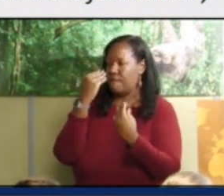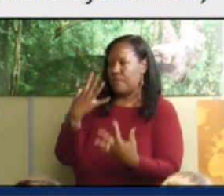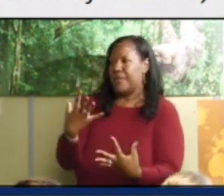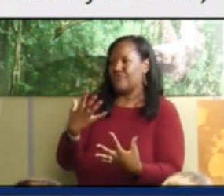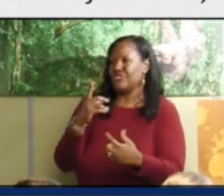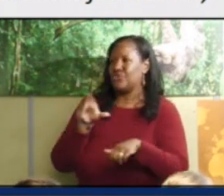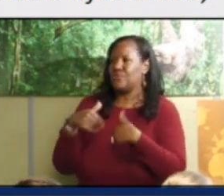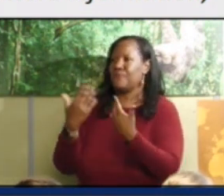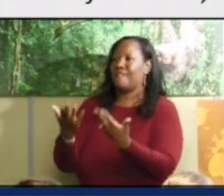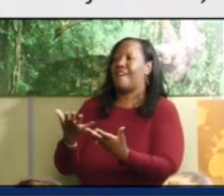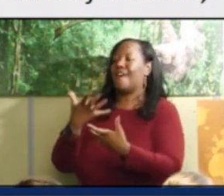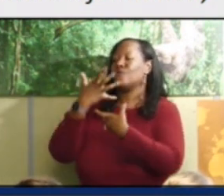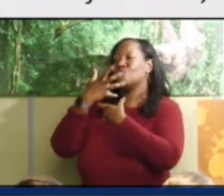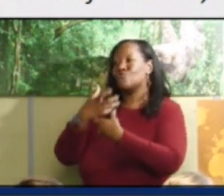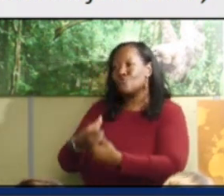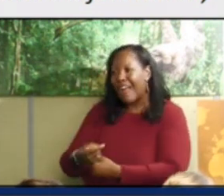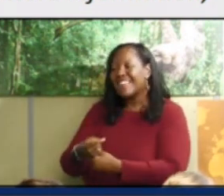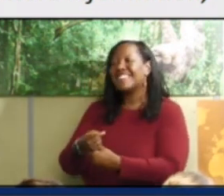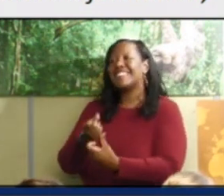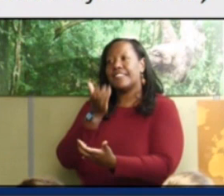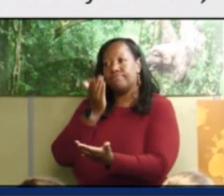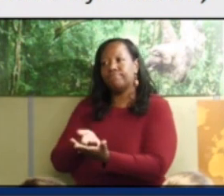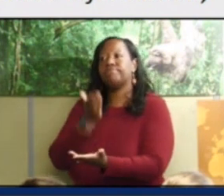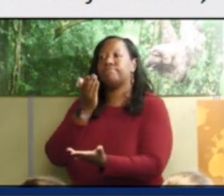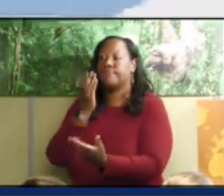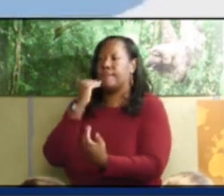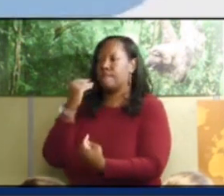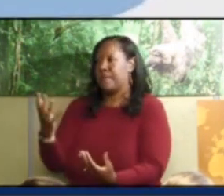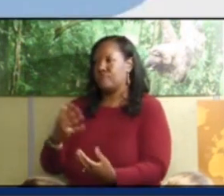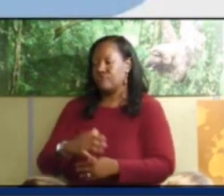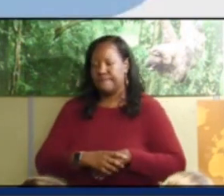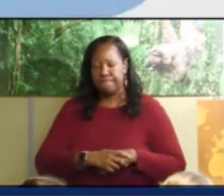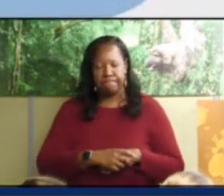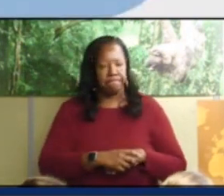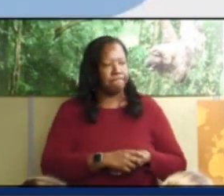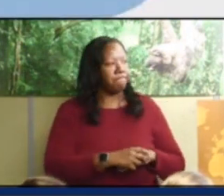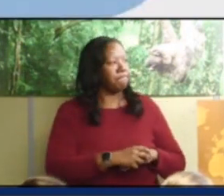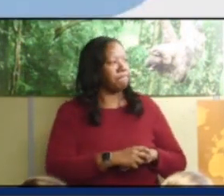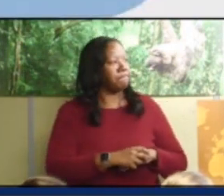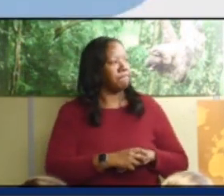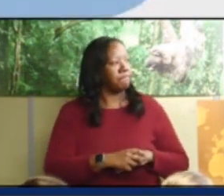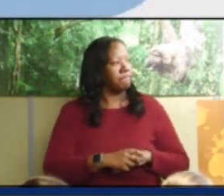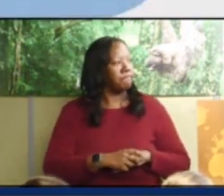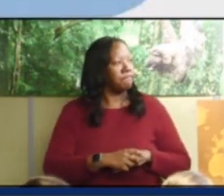trusted source of information, and